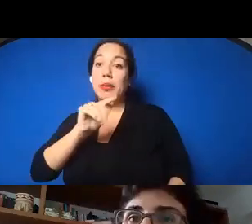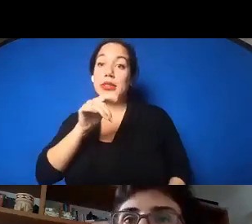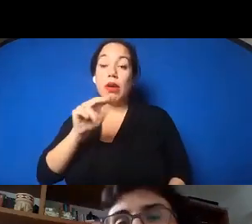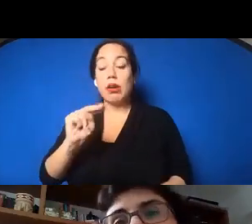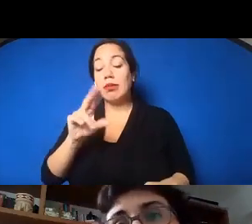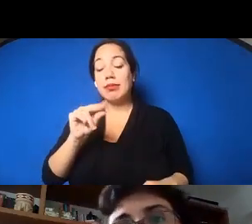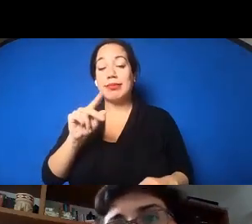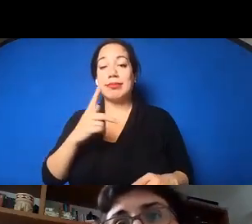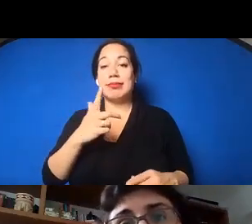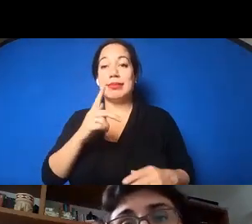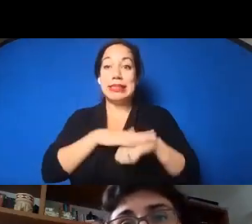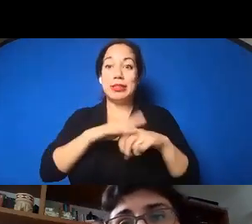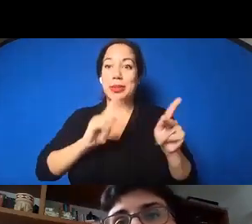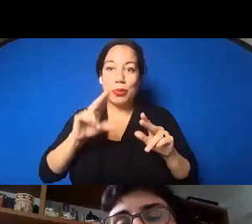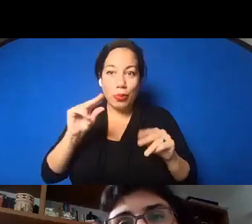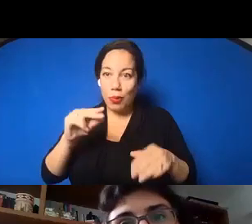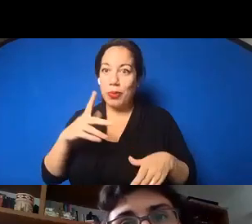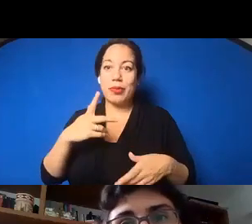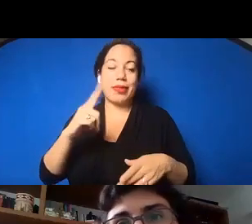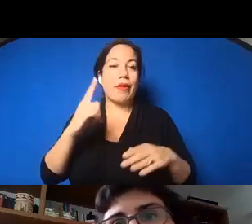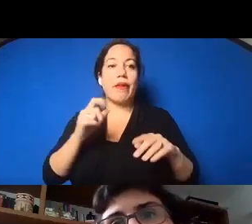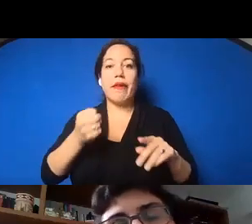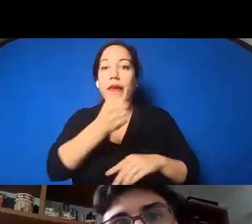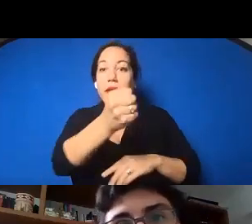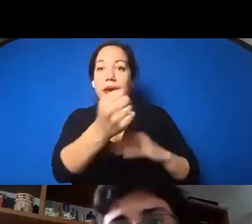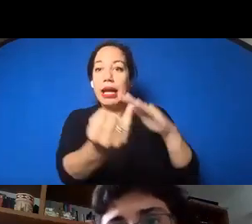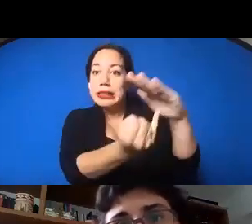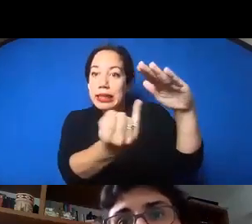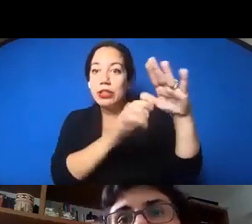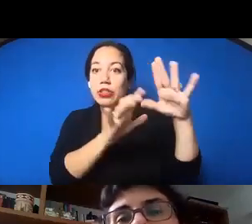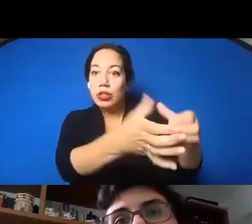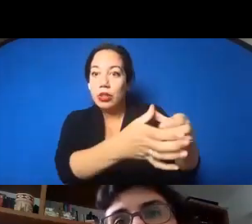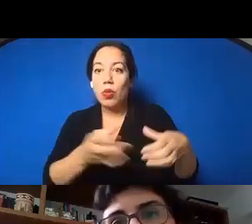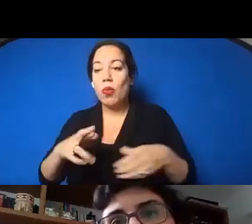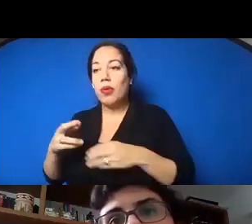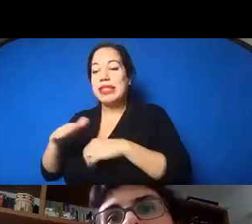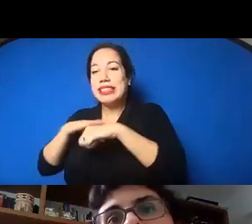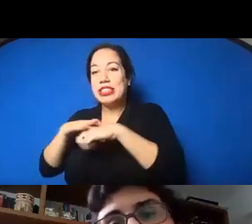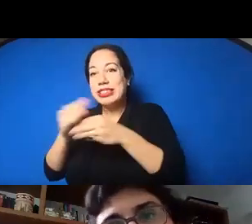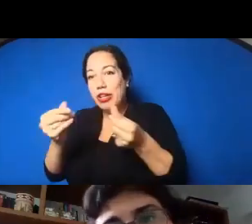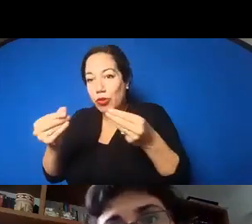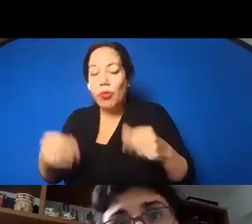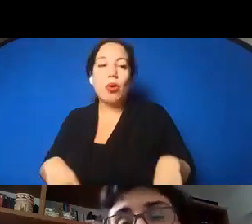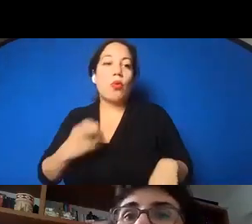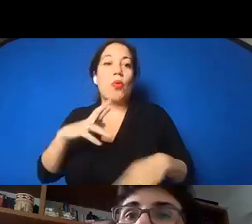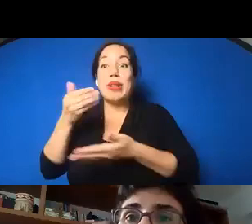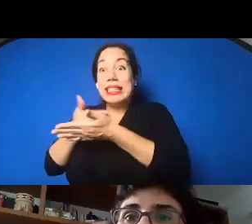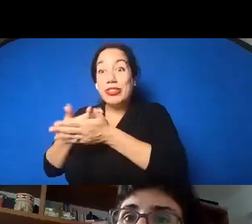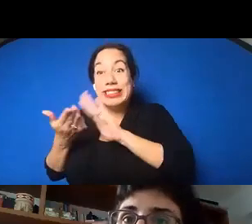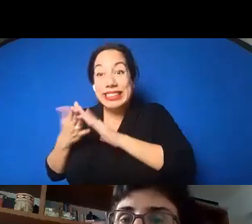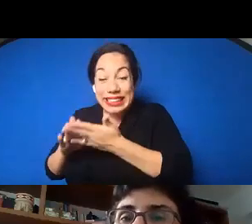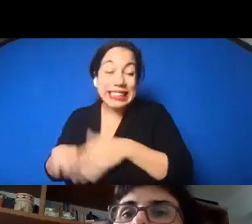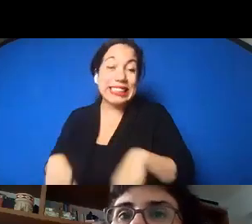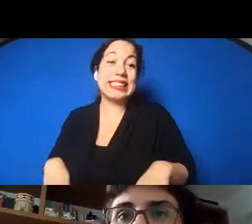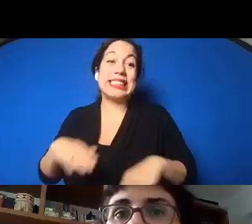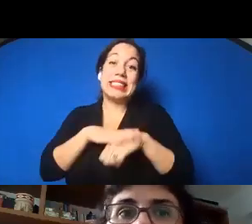have indigenous people in isolation, we have indigenous people in indigenous territory, indigenous people near cities, and we have